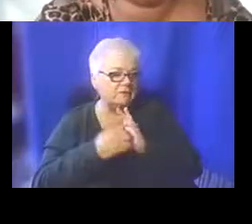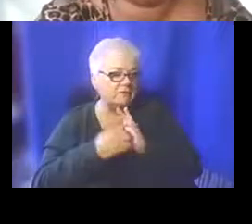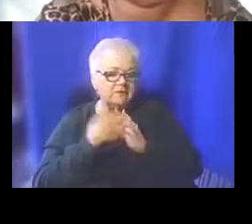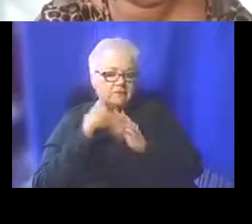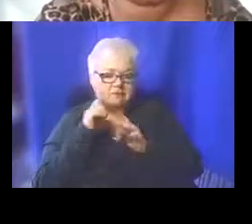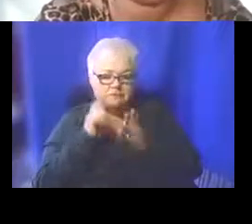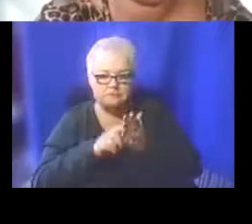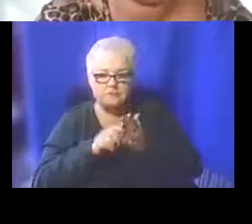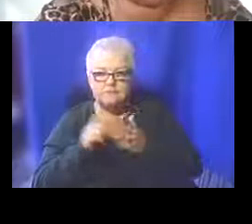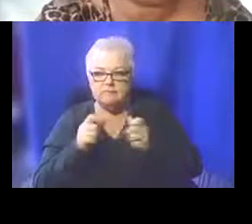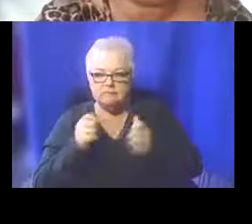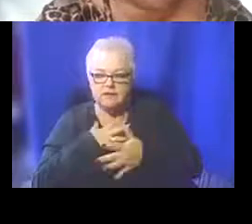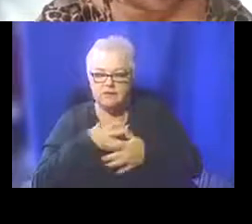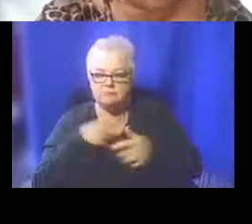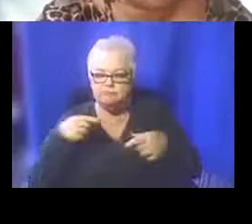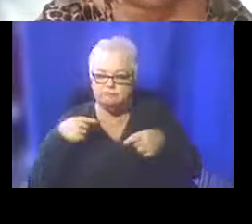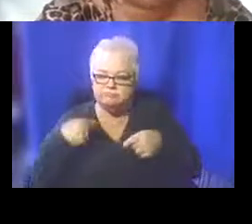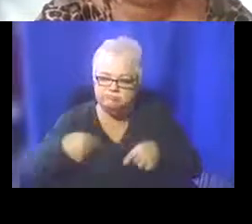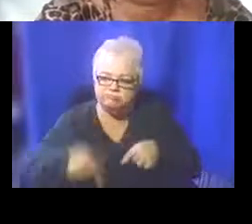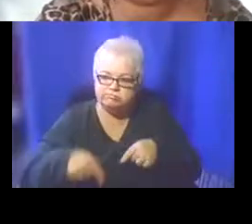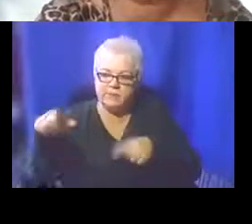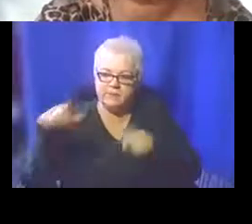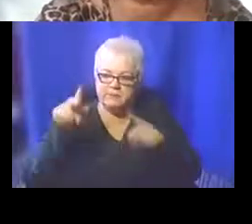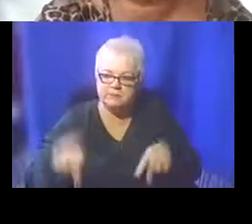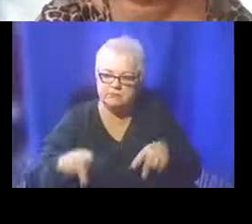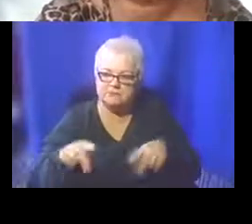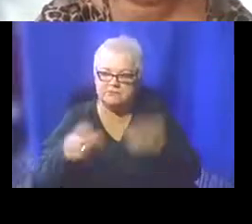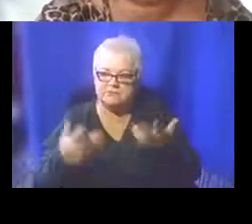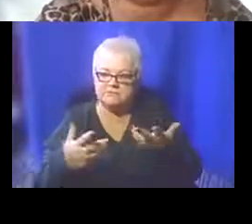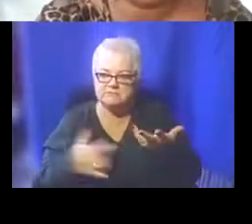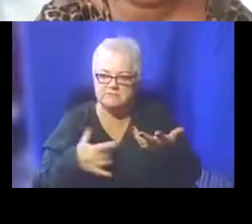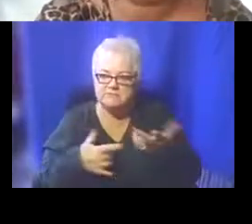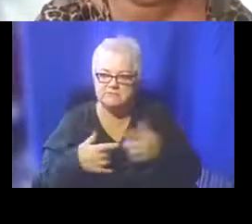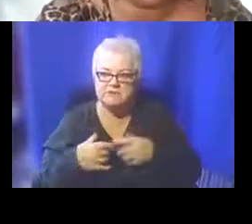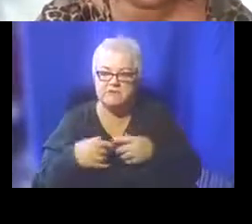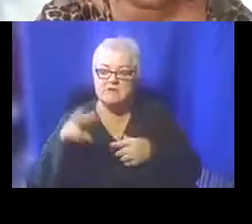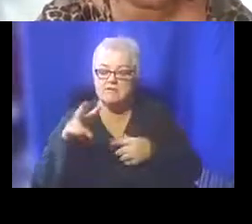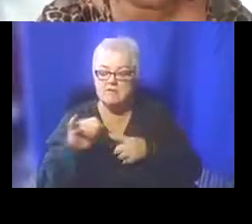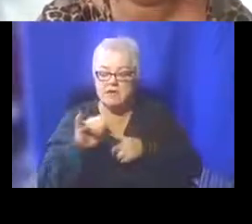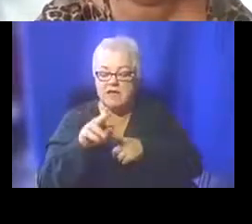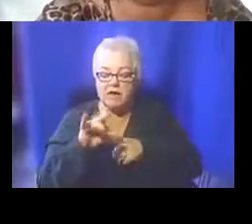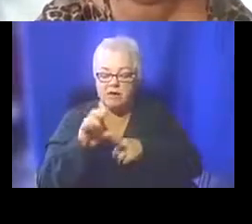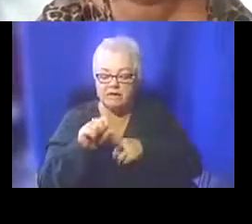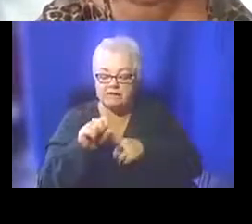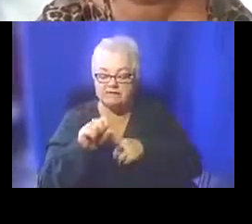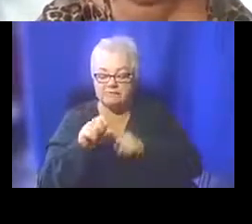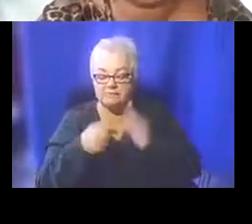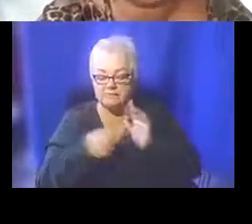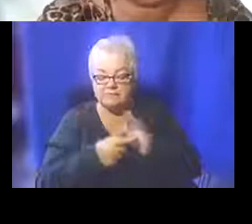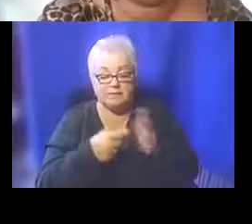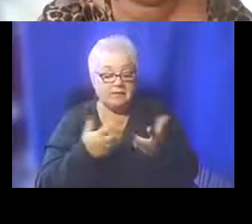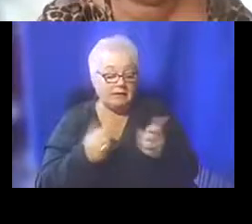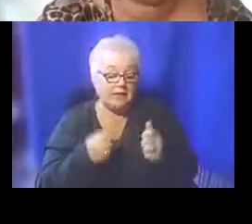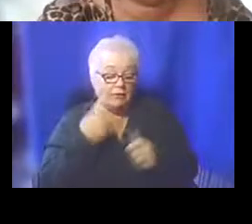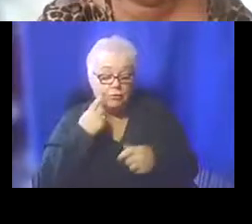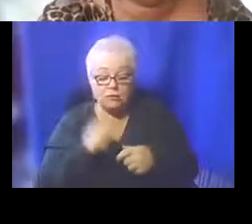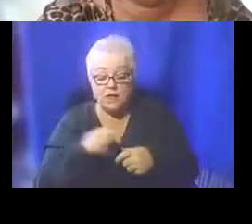to the fear and terror that survivor felt. Vicarious trauma can even lead to symptoms of post-traumatic